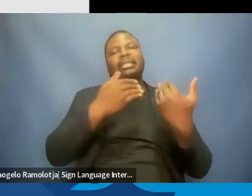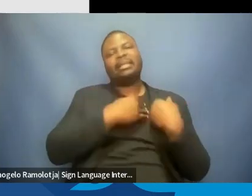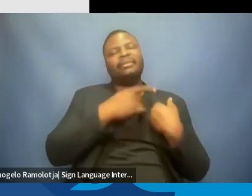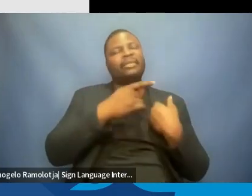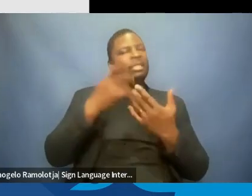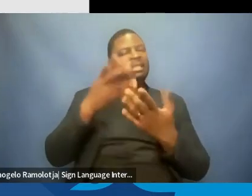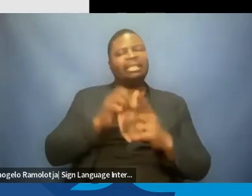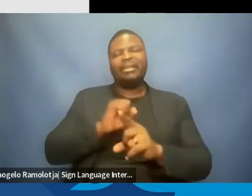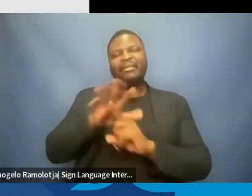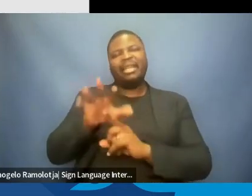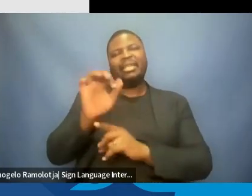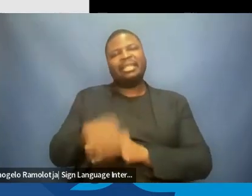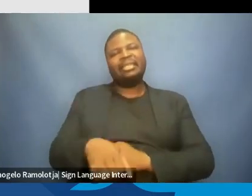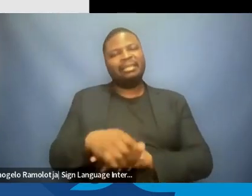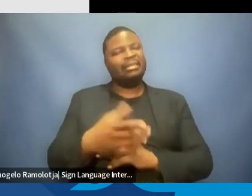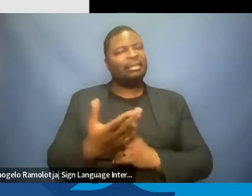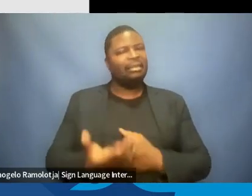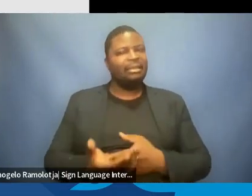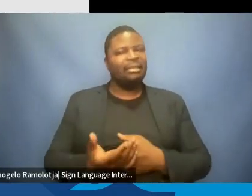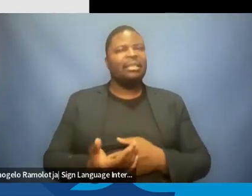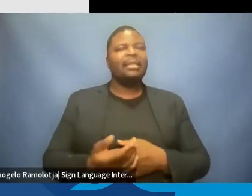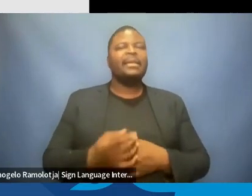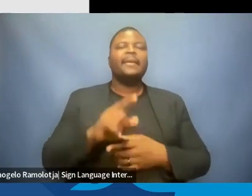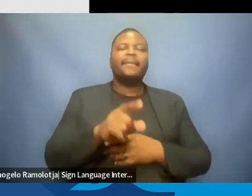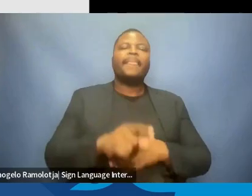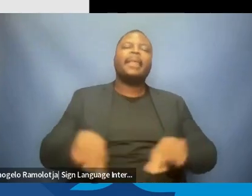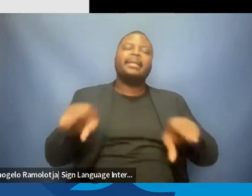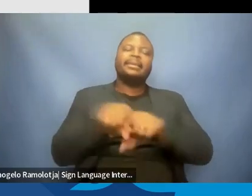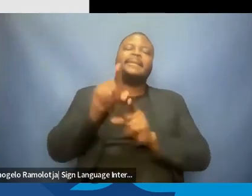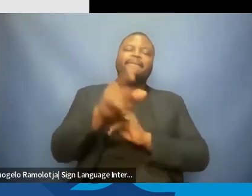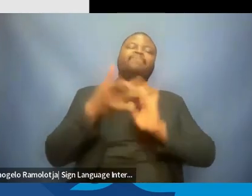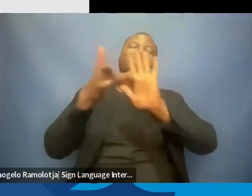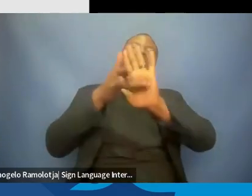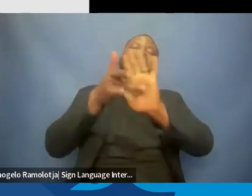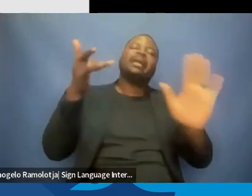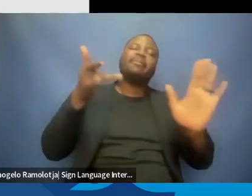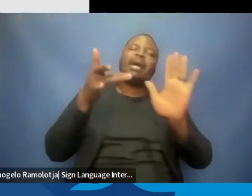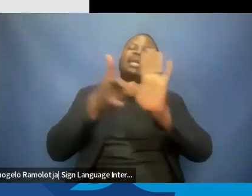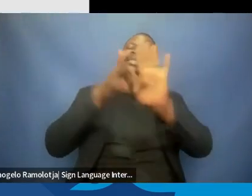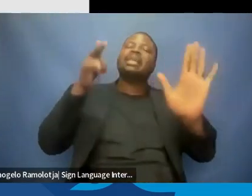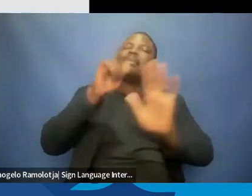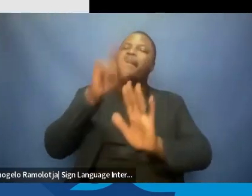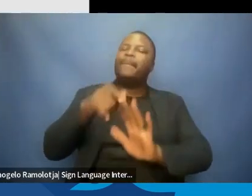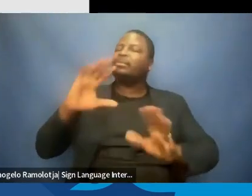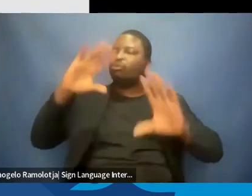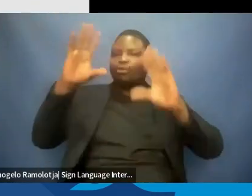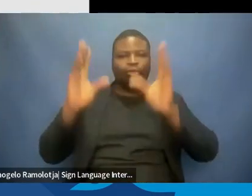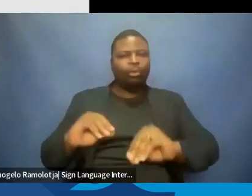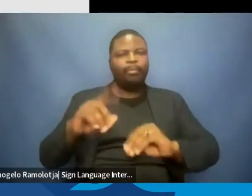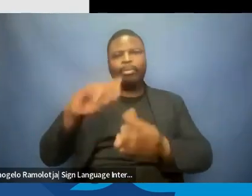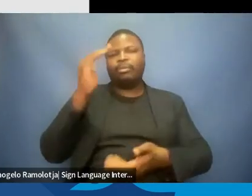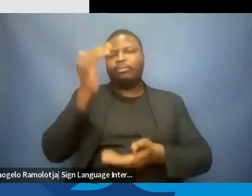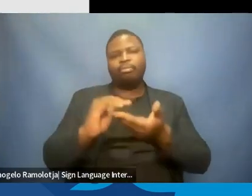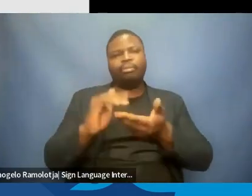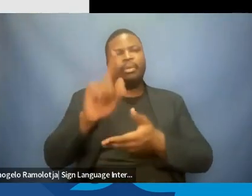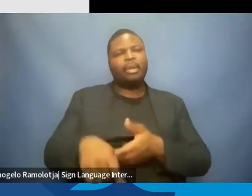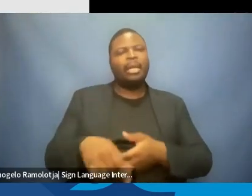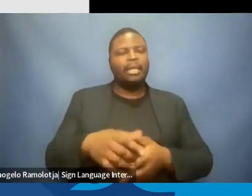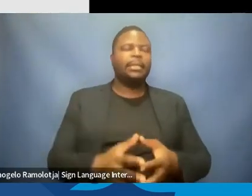used equipment, it does enhance public health safety, and offering programs that are